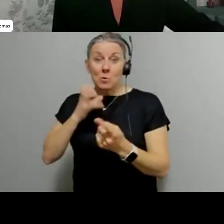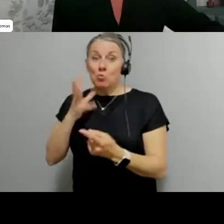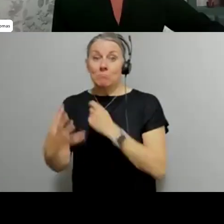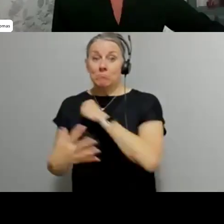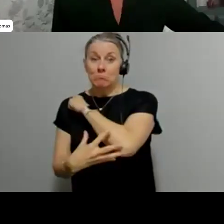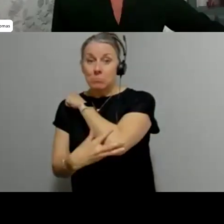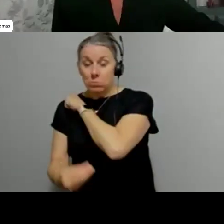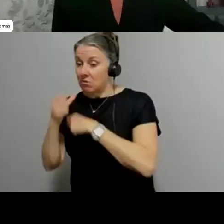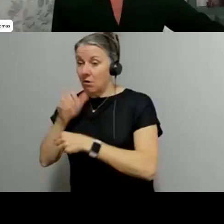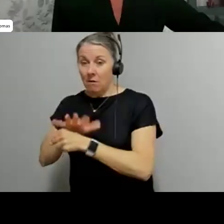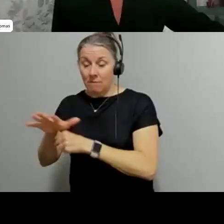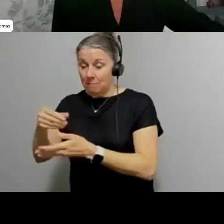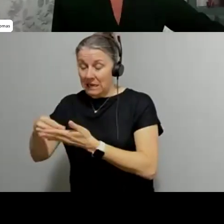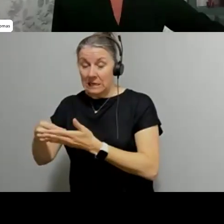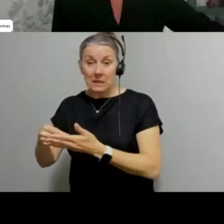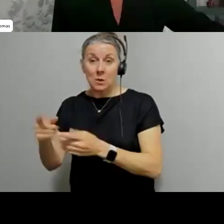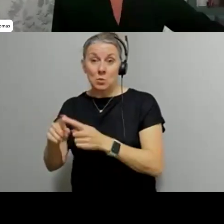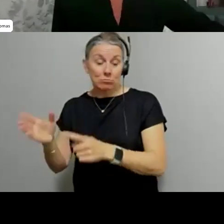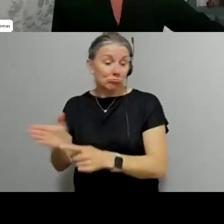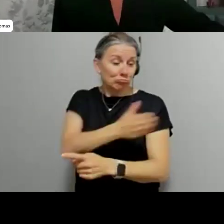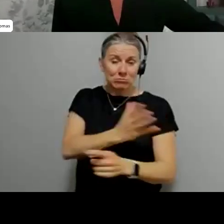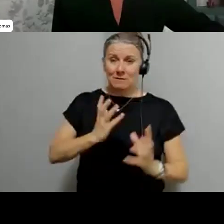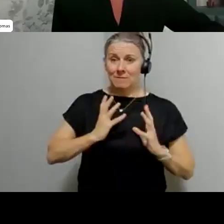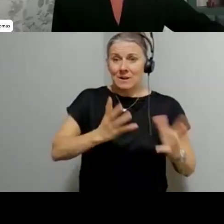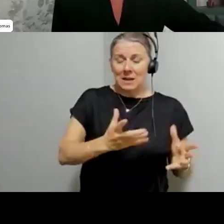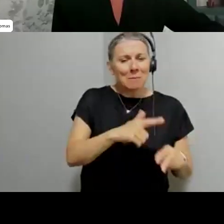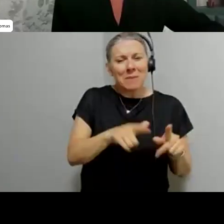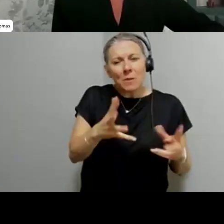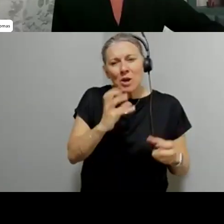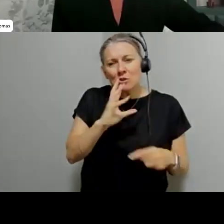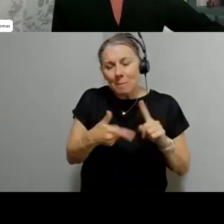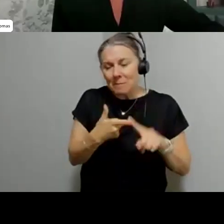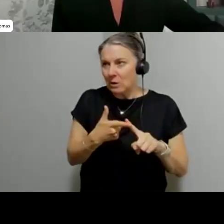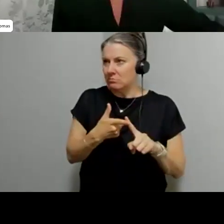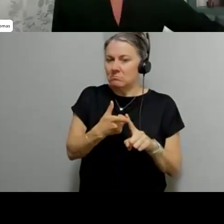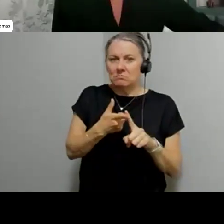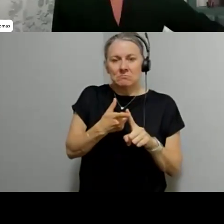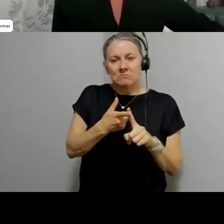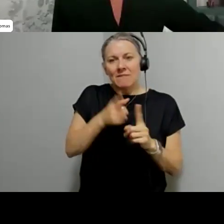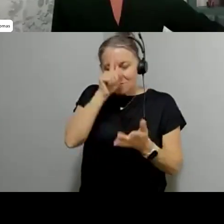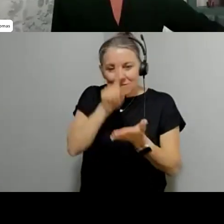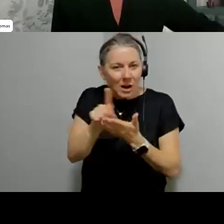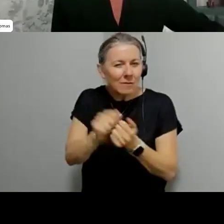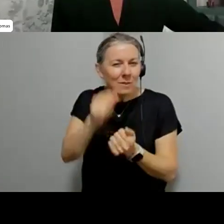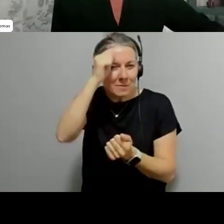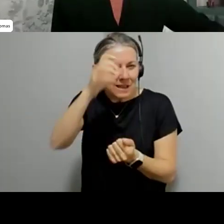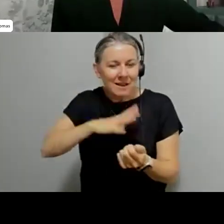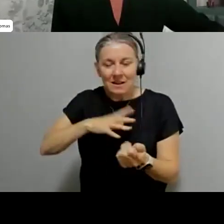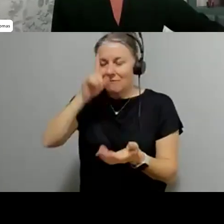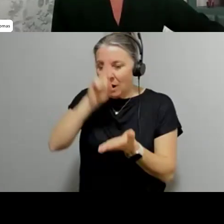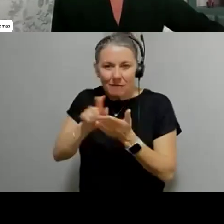that, to all of that. And they wanted to talk about partnerships and falling in love again and intimacy. And